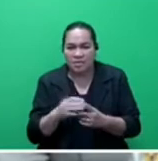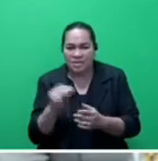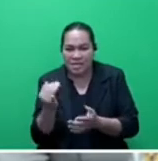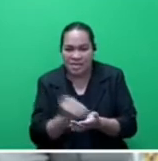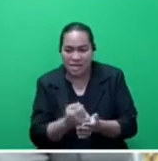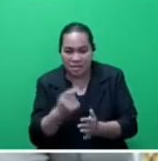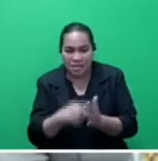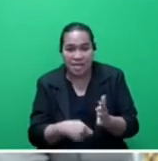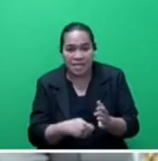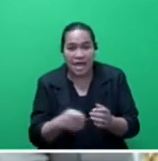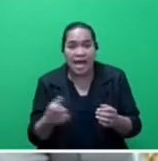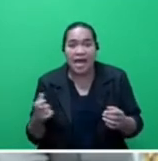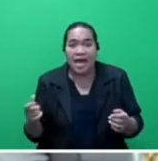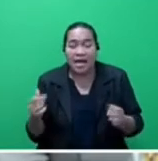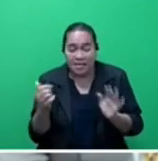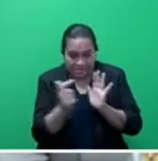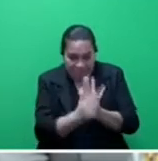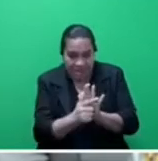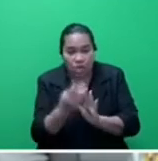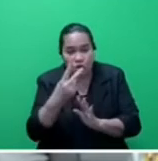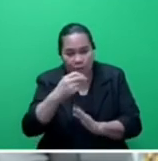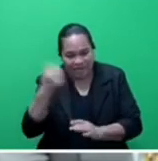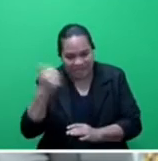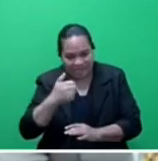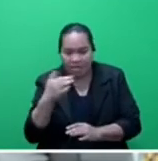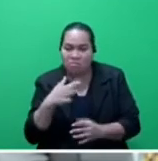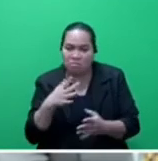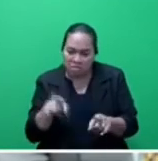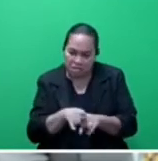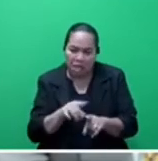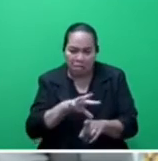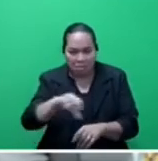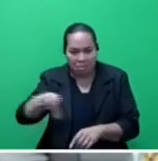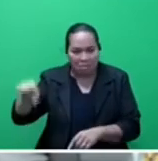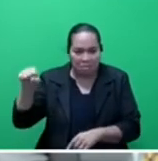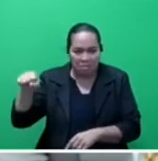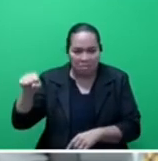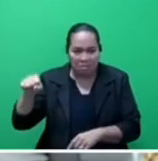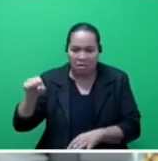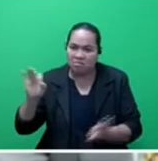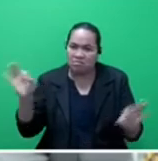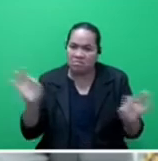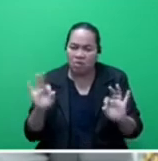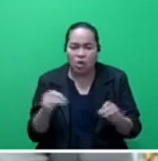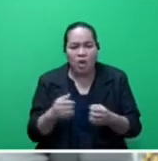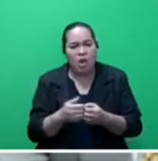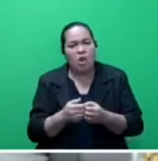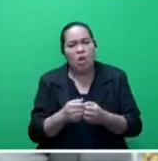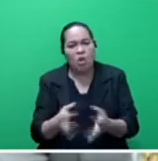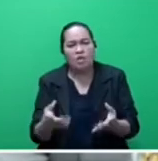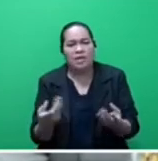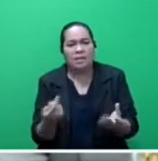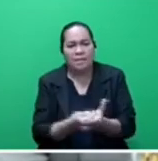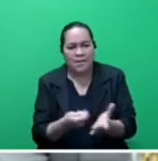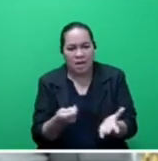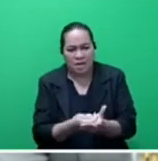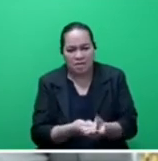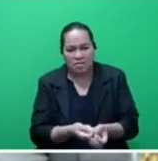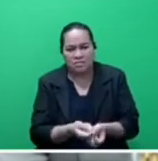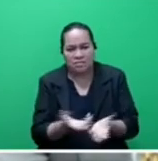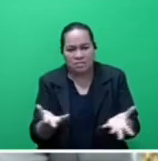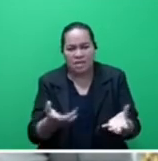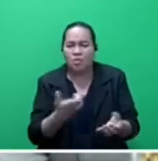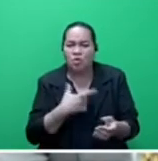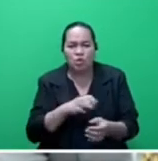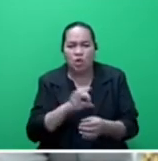in 2016, also sitting on the shelf, not being activated. We are losing revenue because we're not